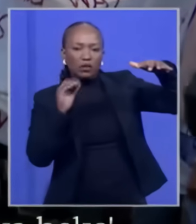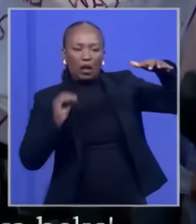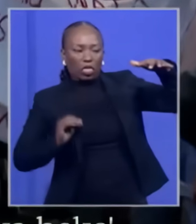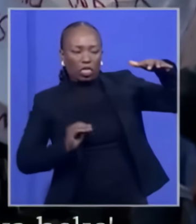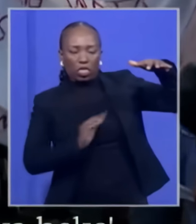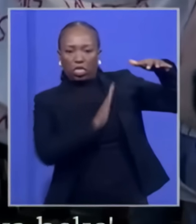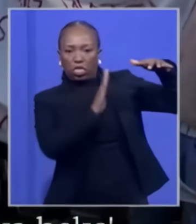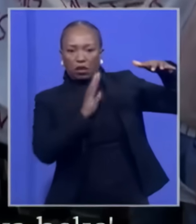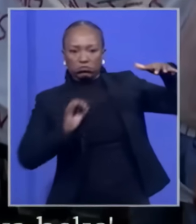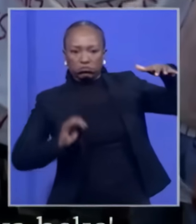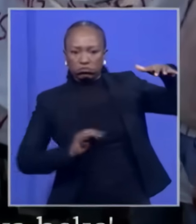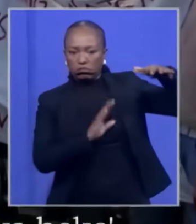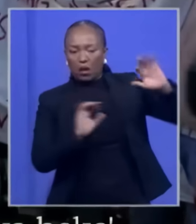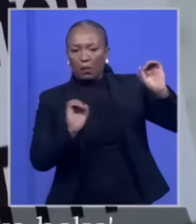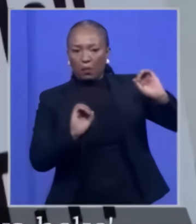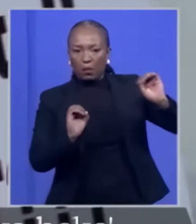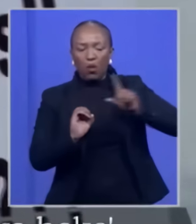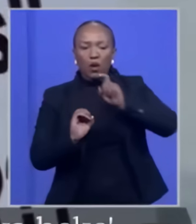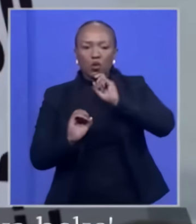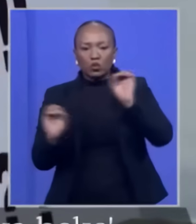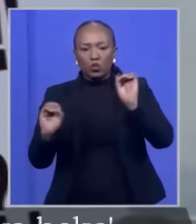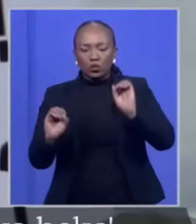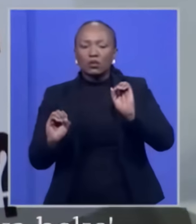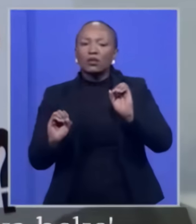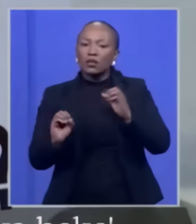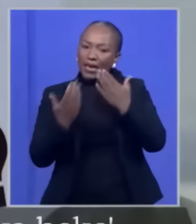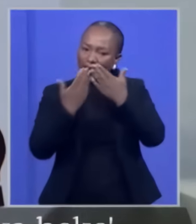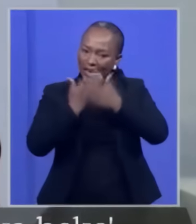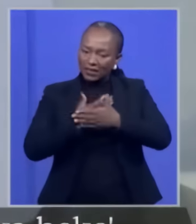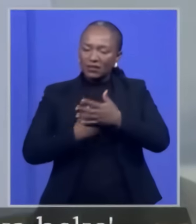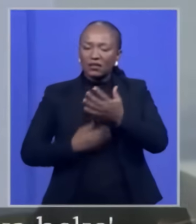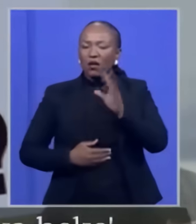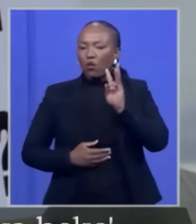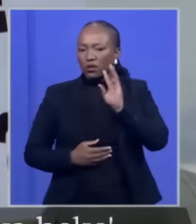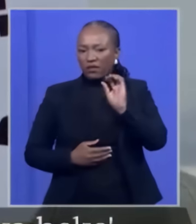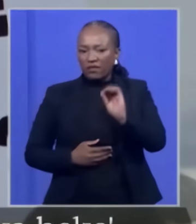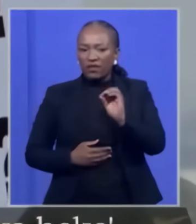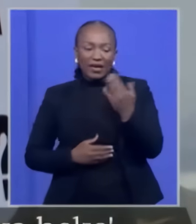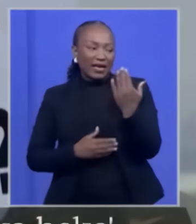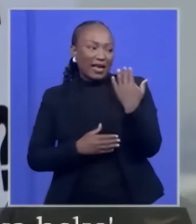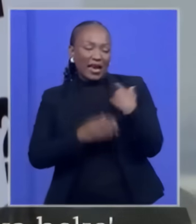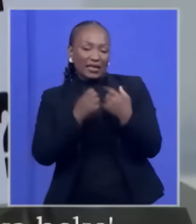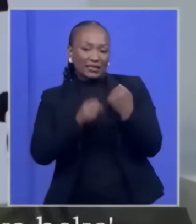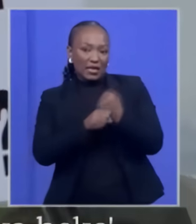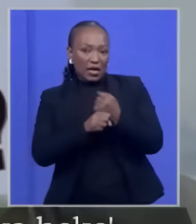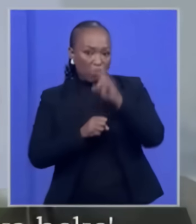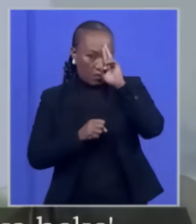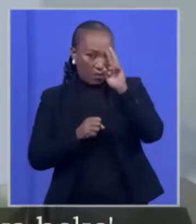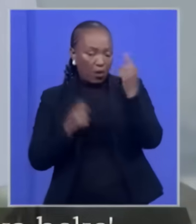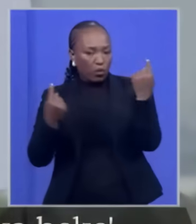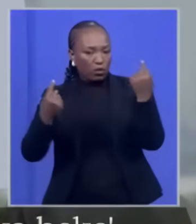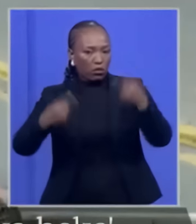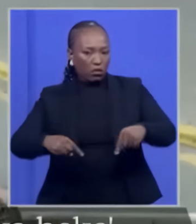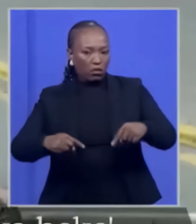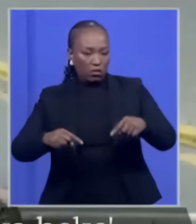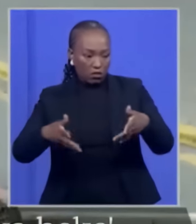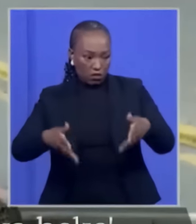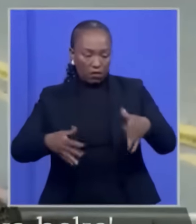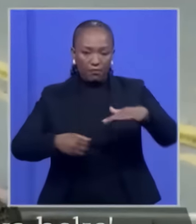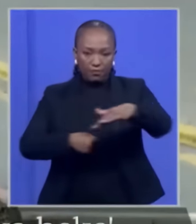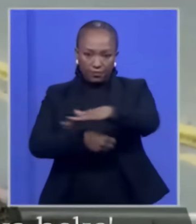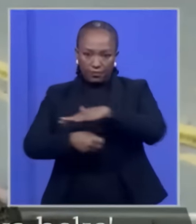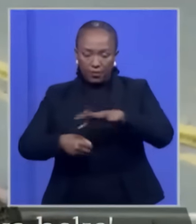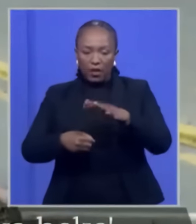actually experience that particular consistent water supply. Hence, in our view, once we came here last year, if you remember, we promised them certain projects that we are